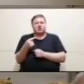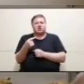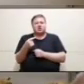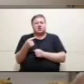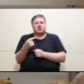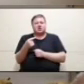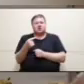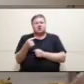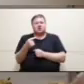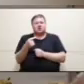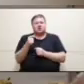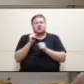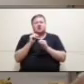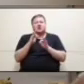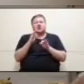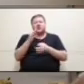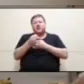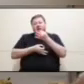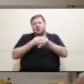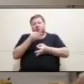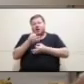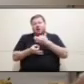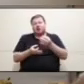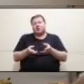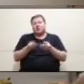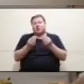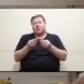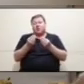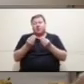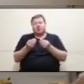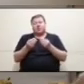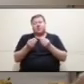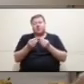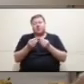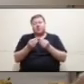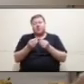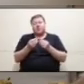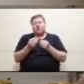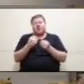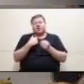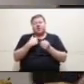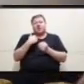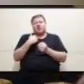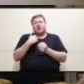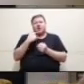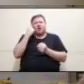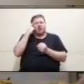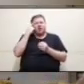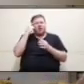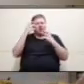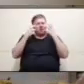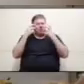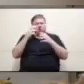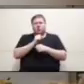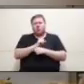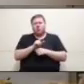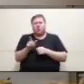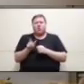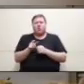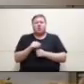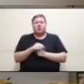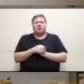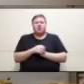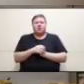If they got the explanation that you got, that we got, I think you would have really confused everybody, because it's